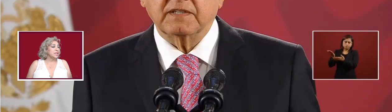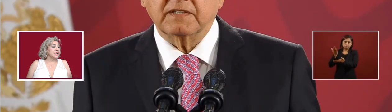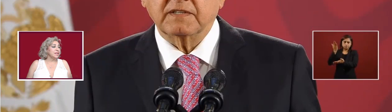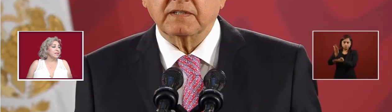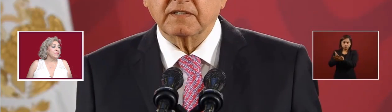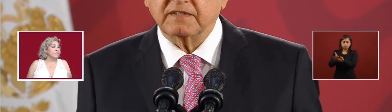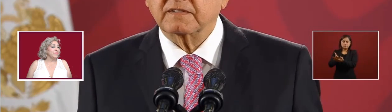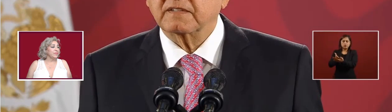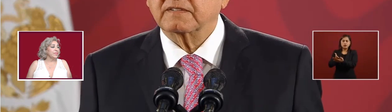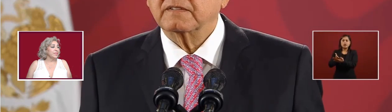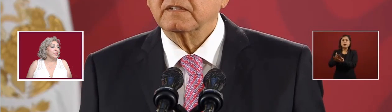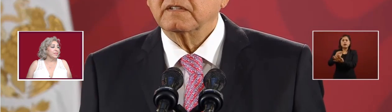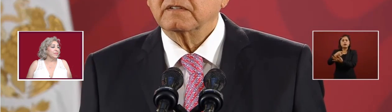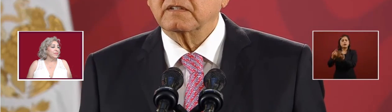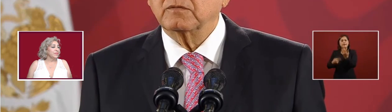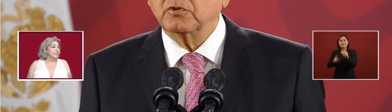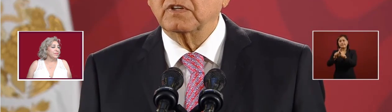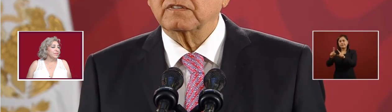represented